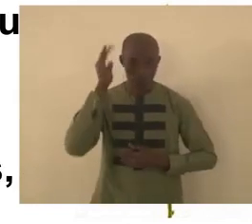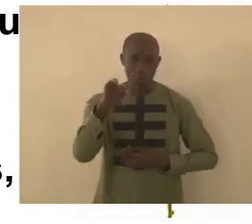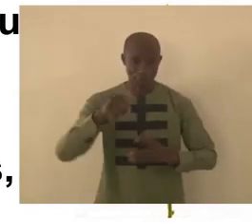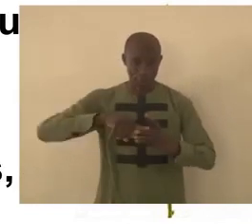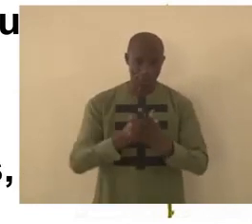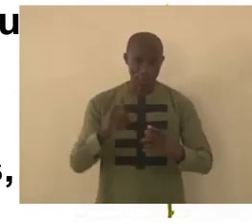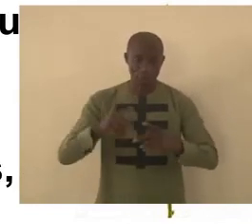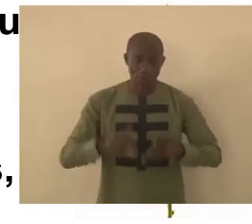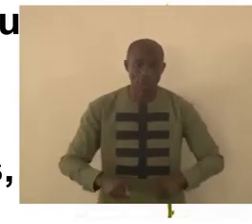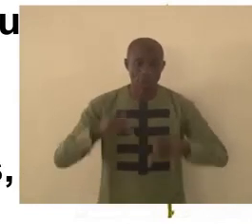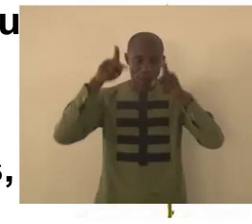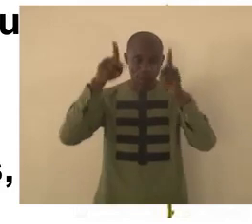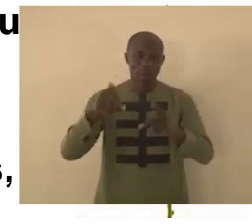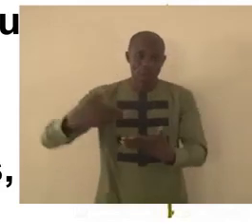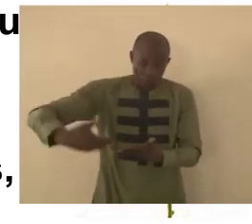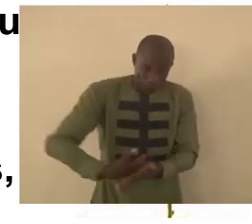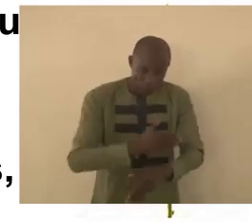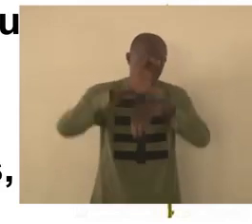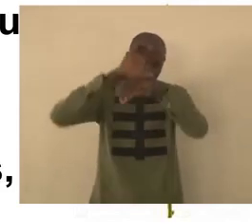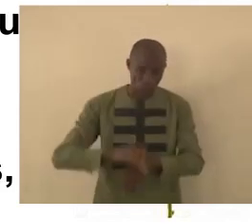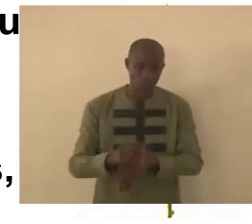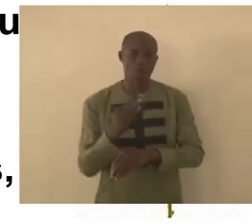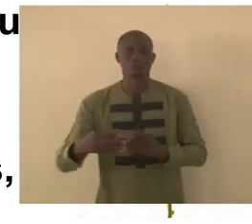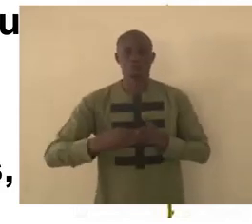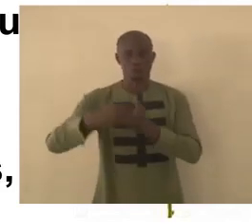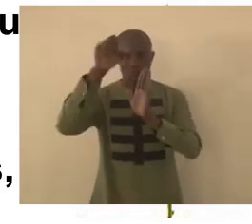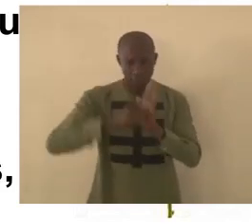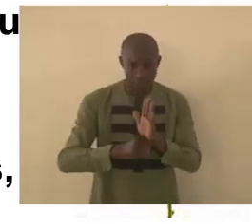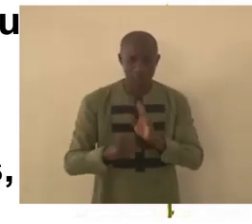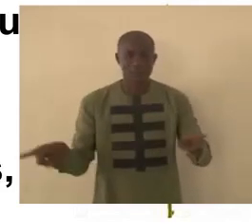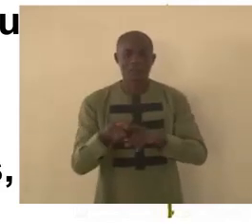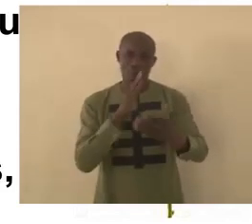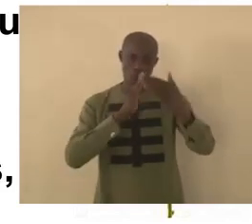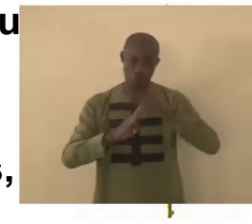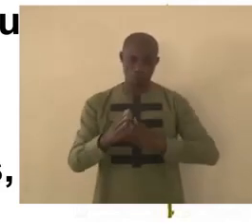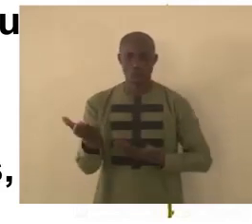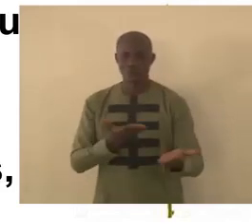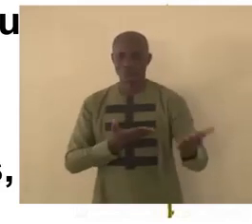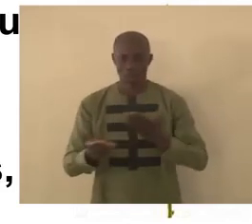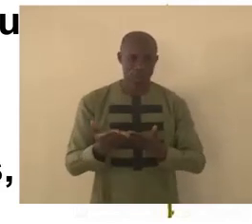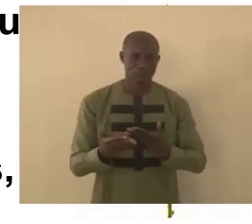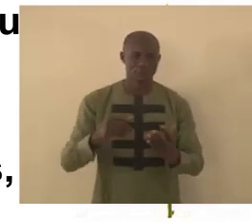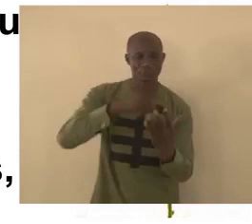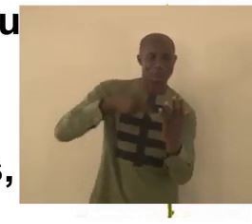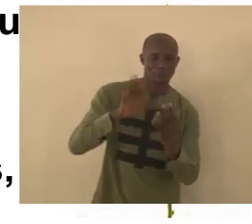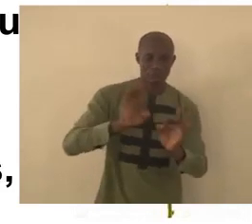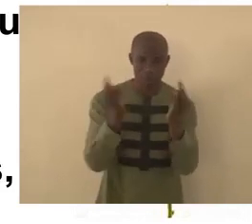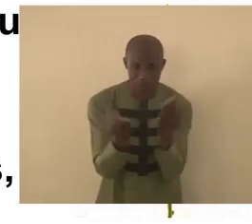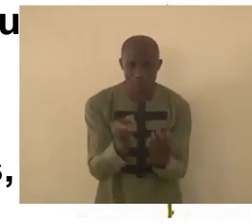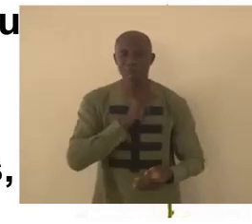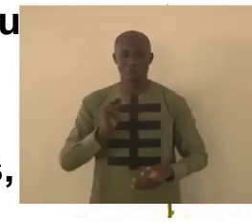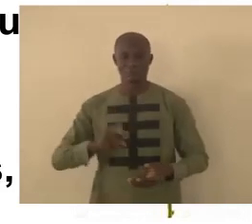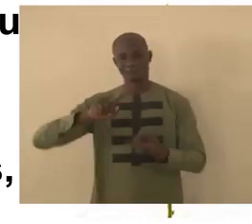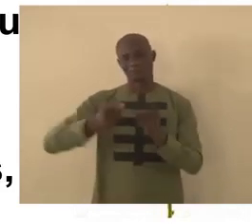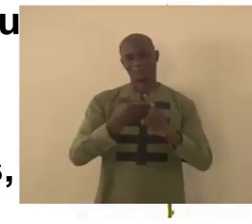How would you begin to promote a new culture of leadership as humble service among your family